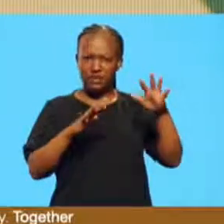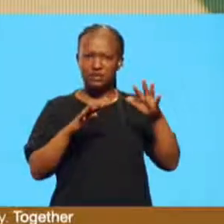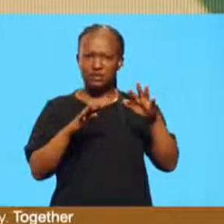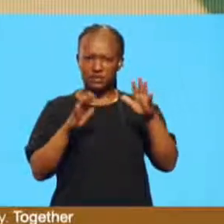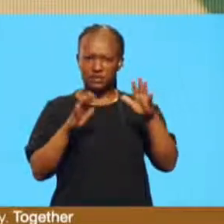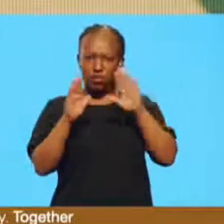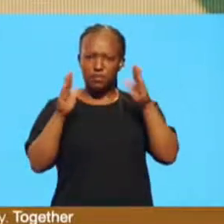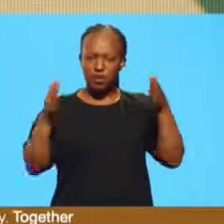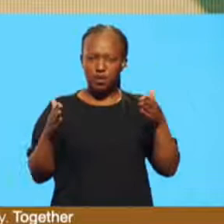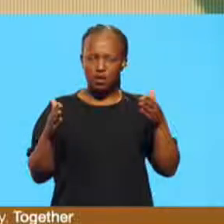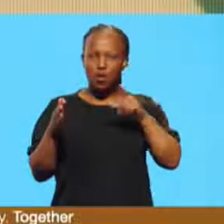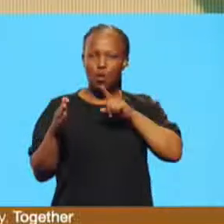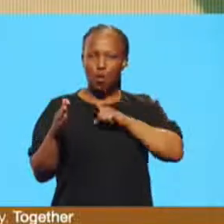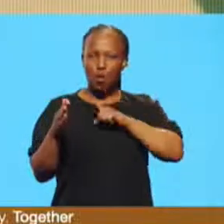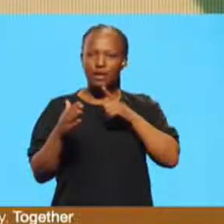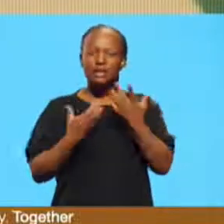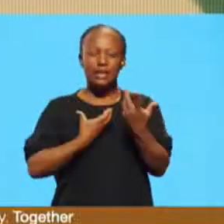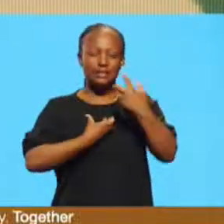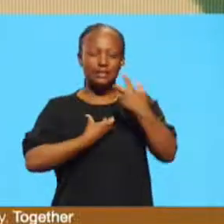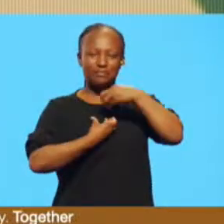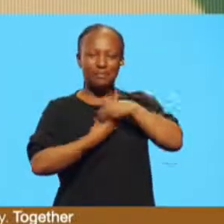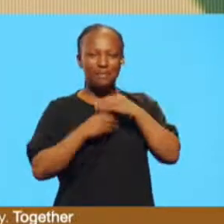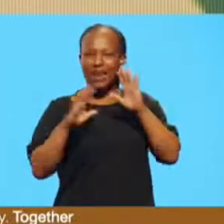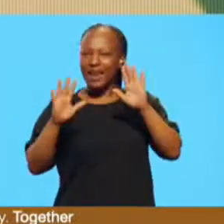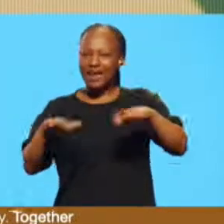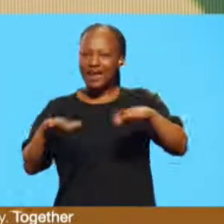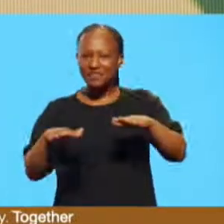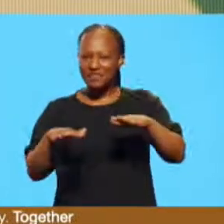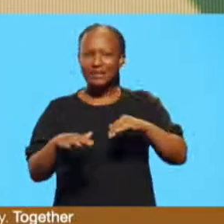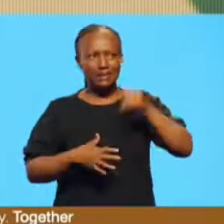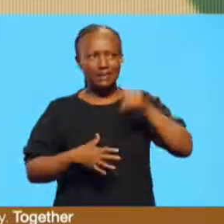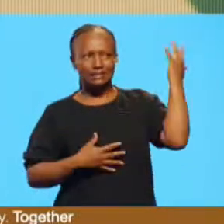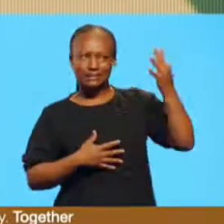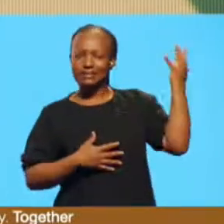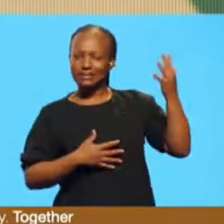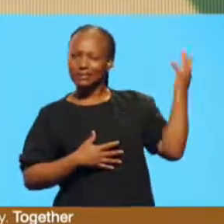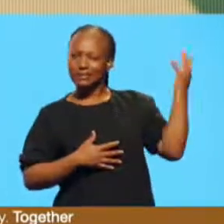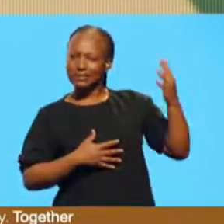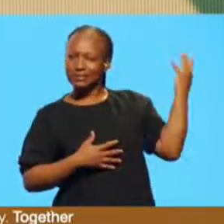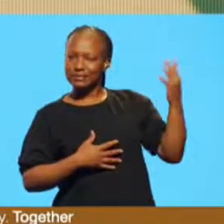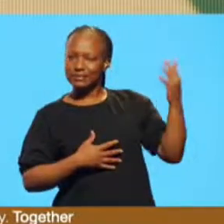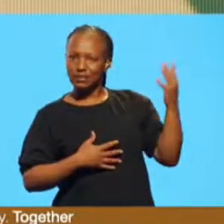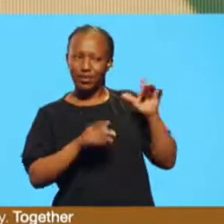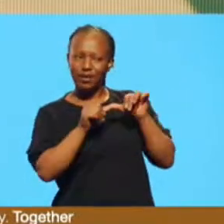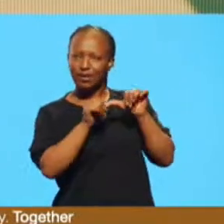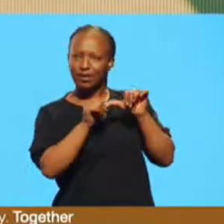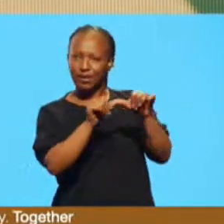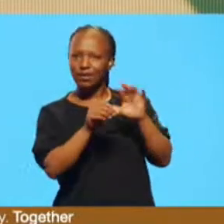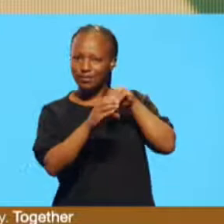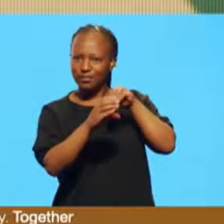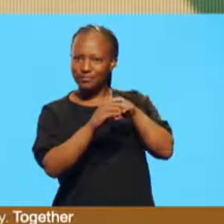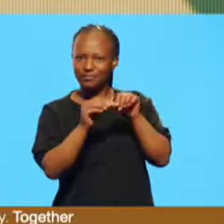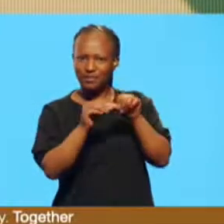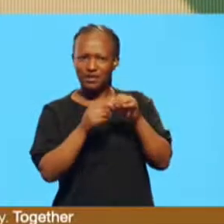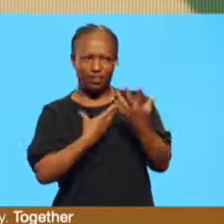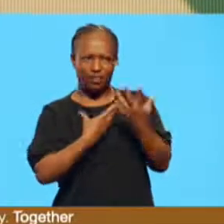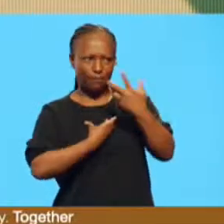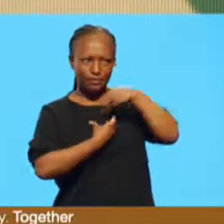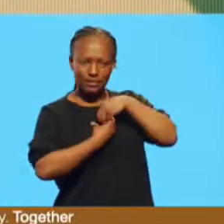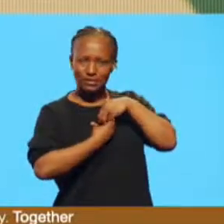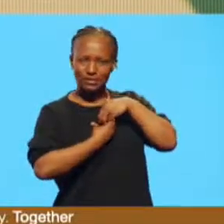said, but because she's in spirit, she shouldn't leave the pulpit, because they go together. The possession